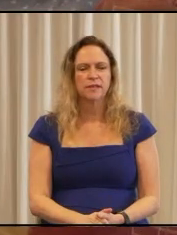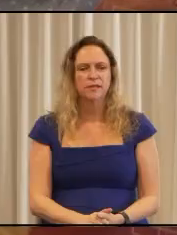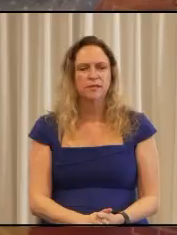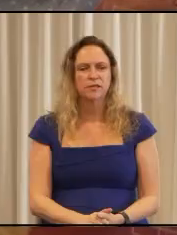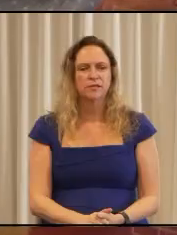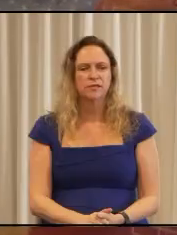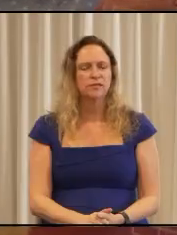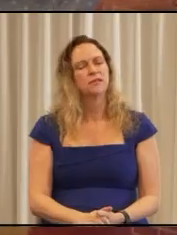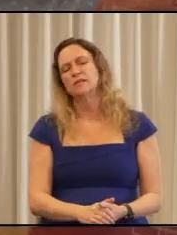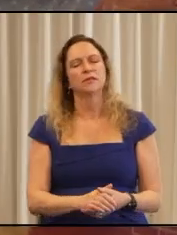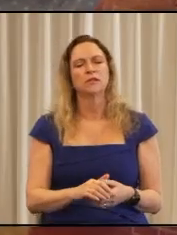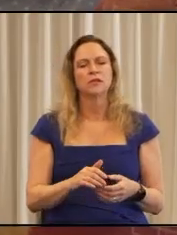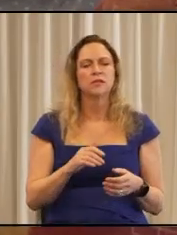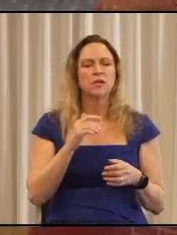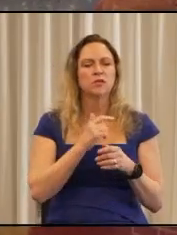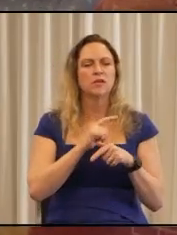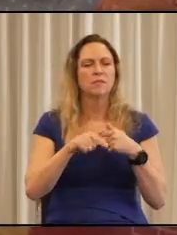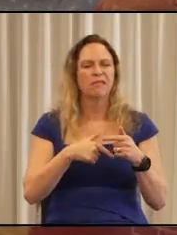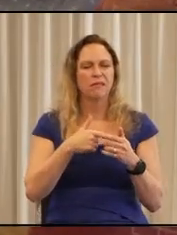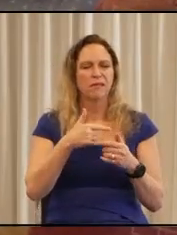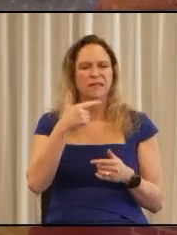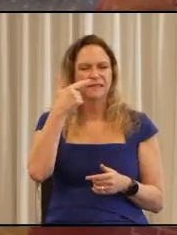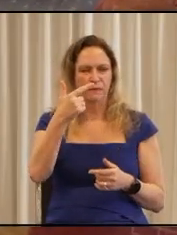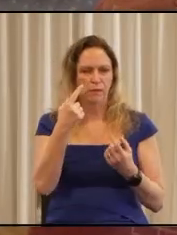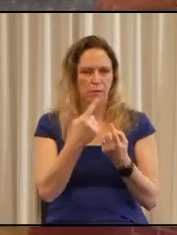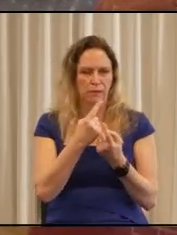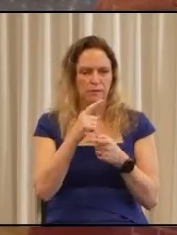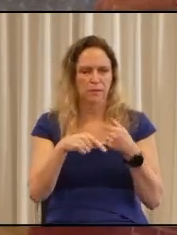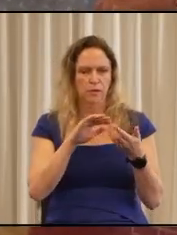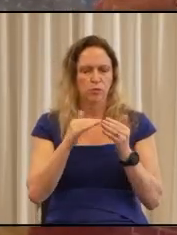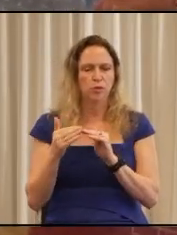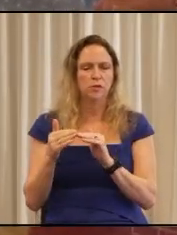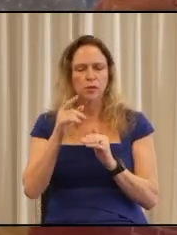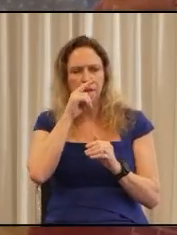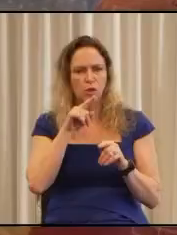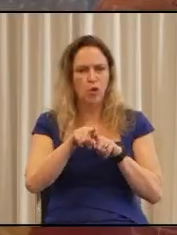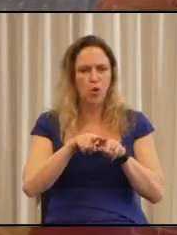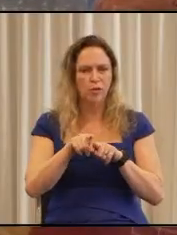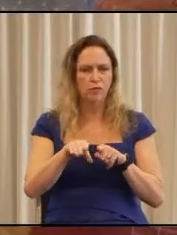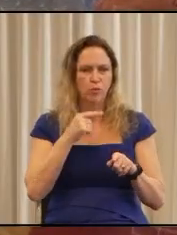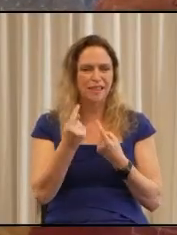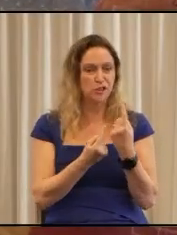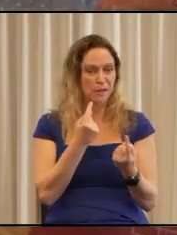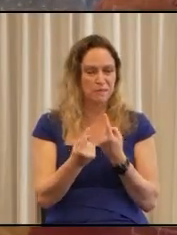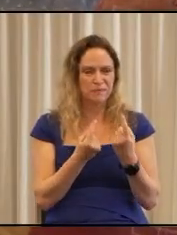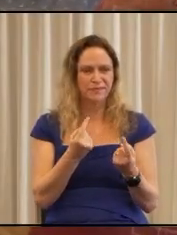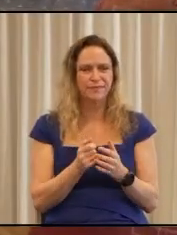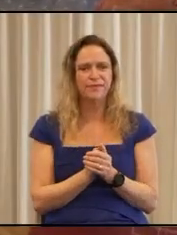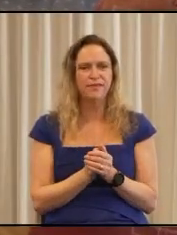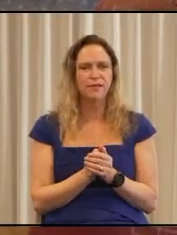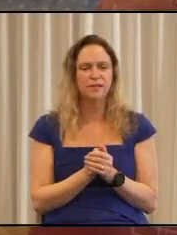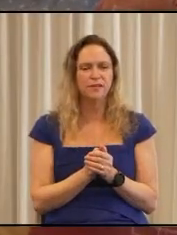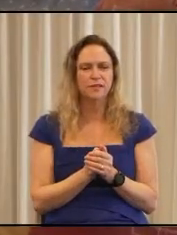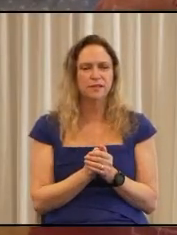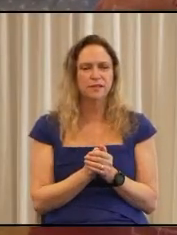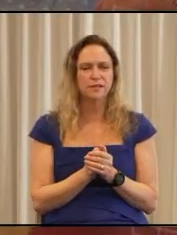of like the 7 functions of community, like learning is one of those. And so people learning from each other, learning about each